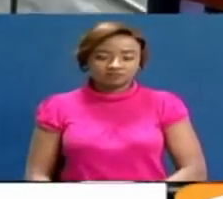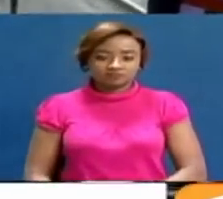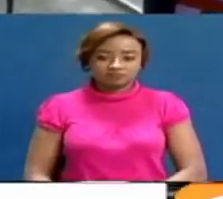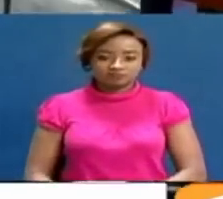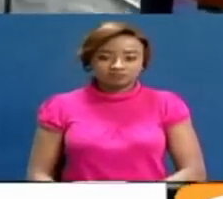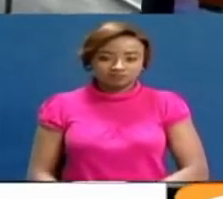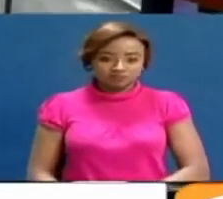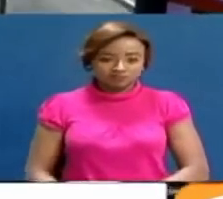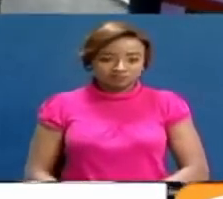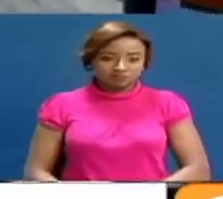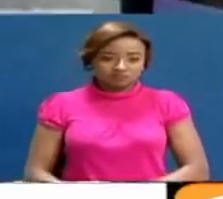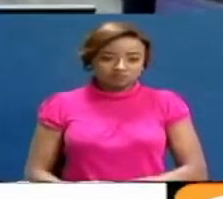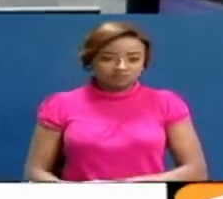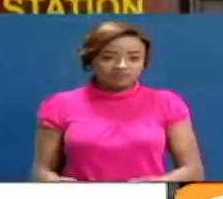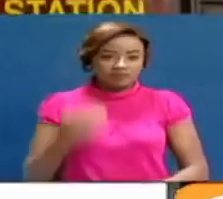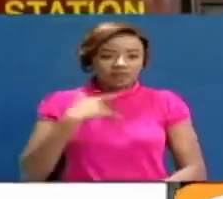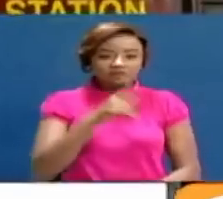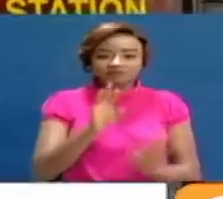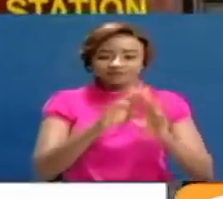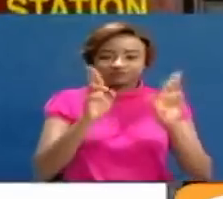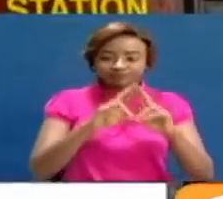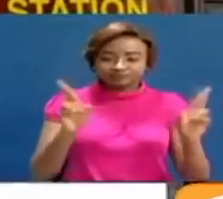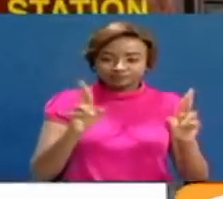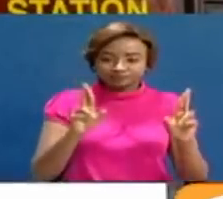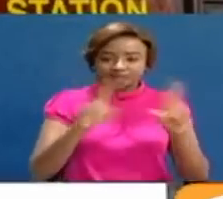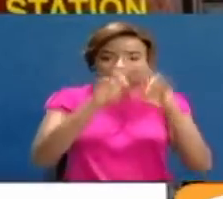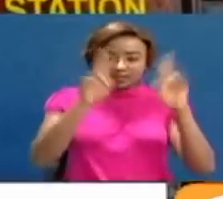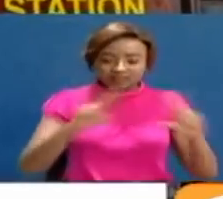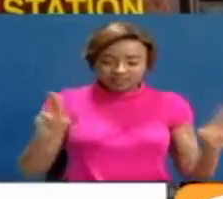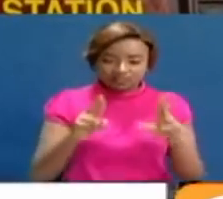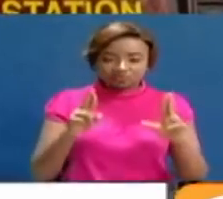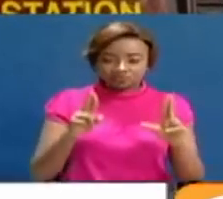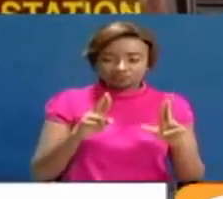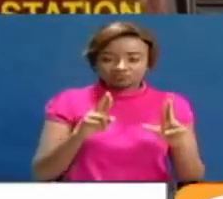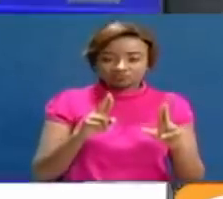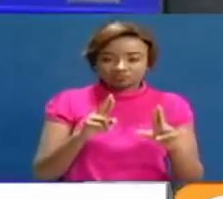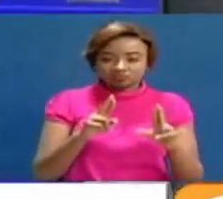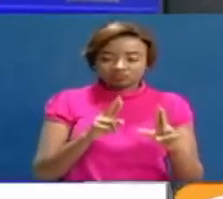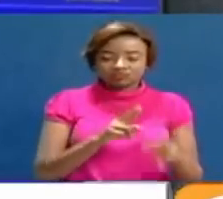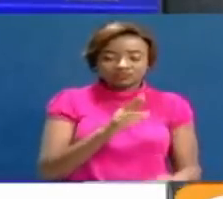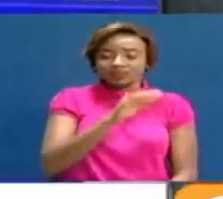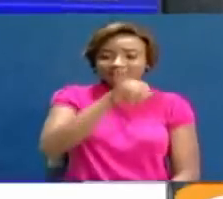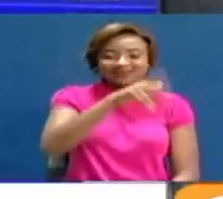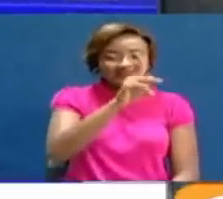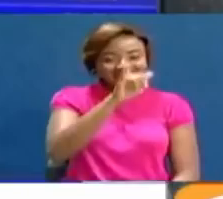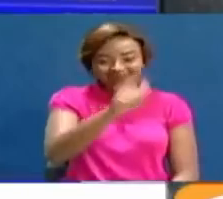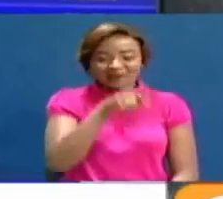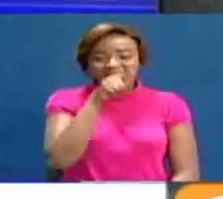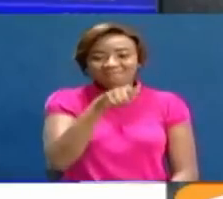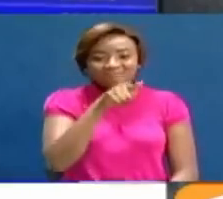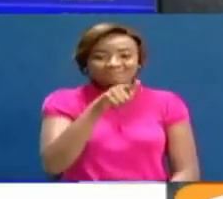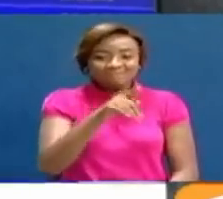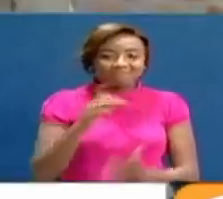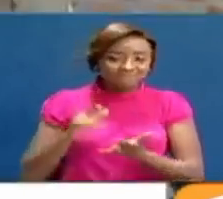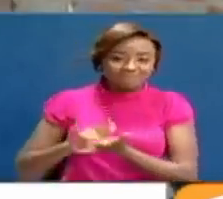The commissioning of the Jomo Kenyatta International Airport express service by Kenya Railways Corporation comes a month after it commissioned the DMUs